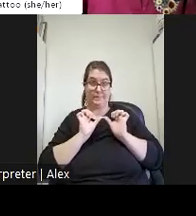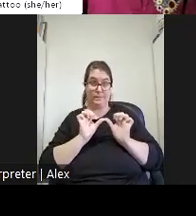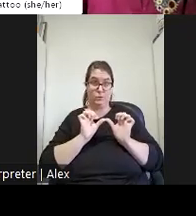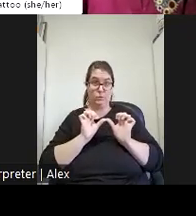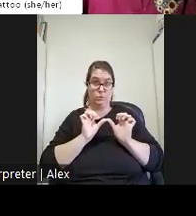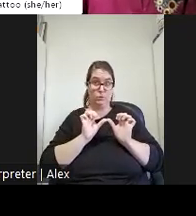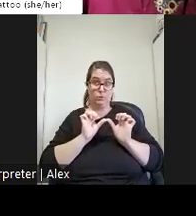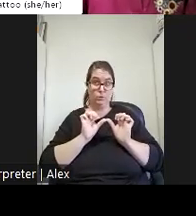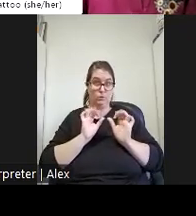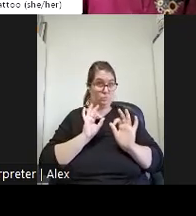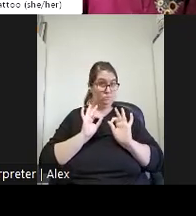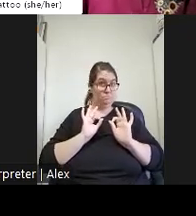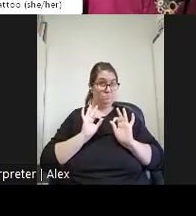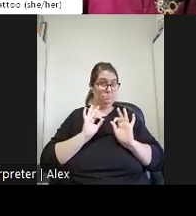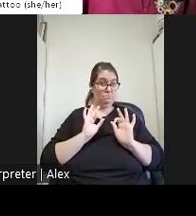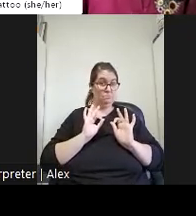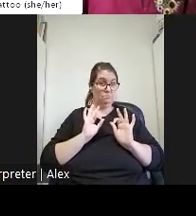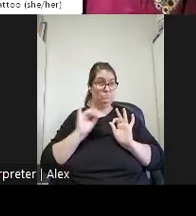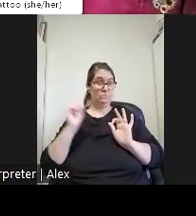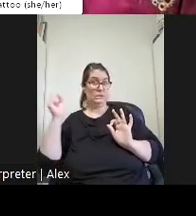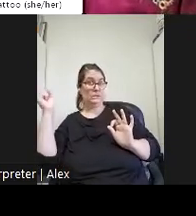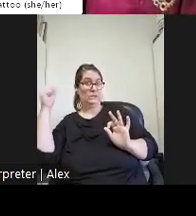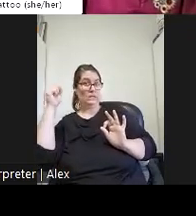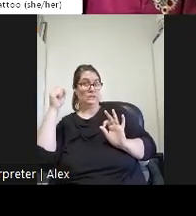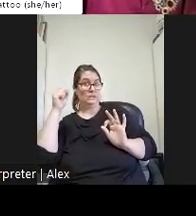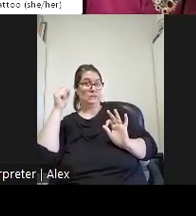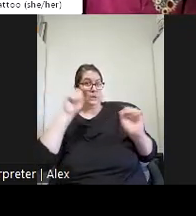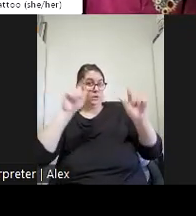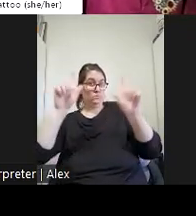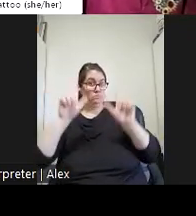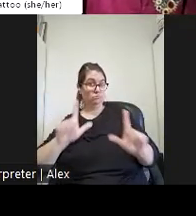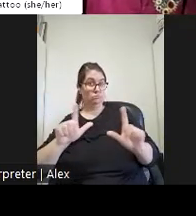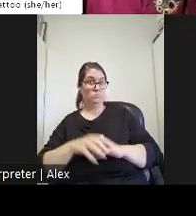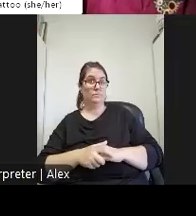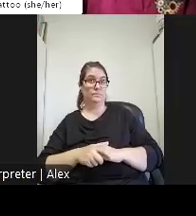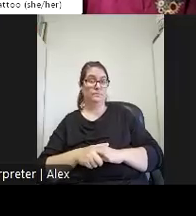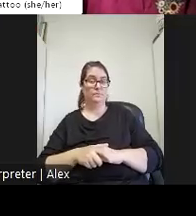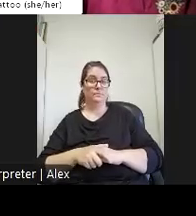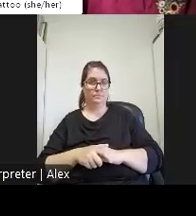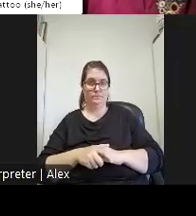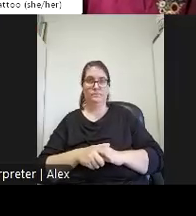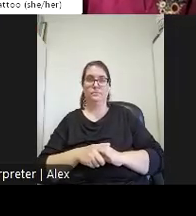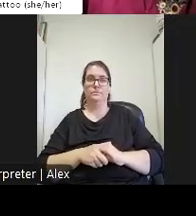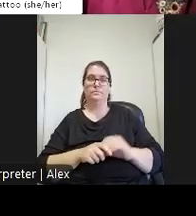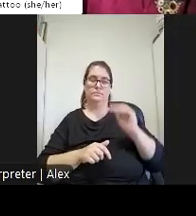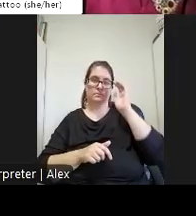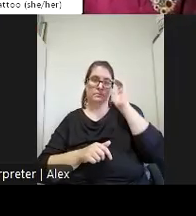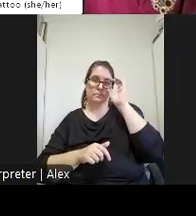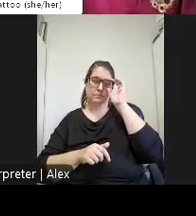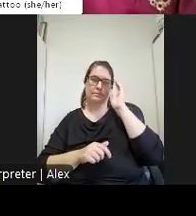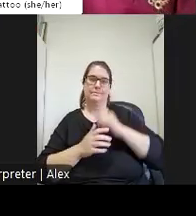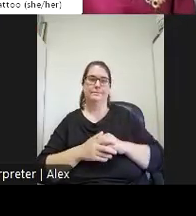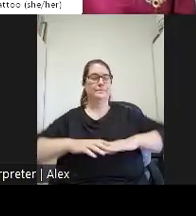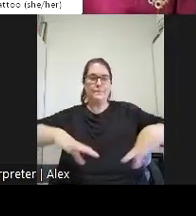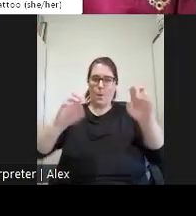PowerPoint at this point? Yes, I will go to the next slide. Okay, so